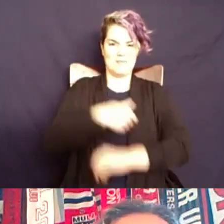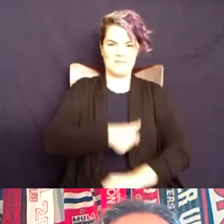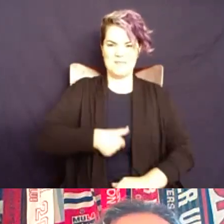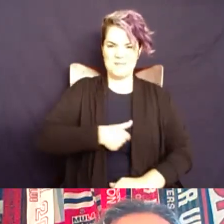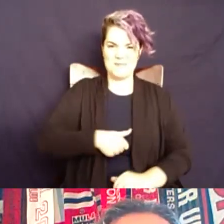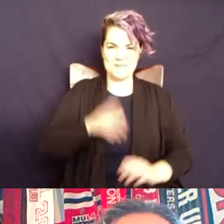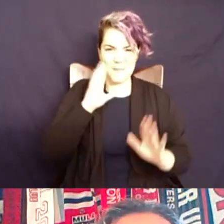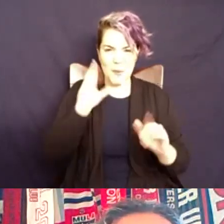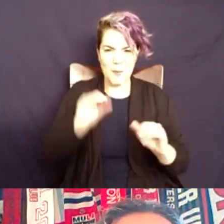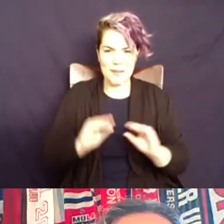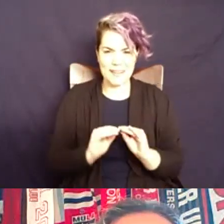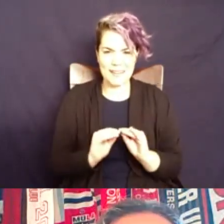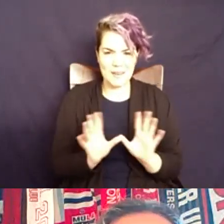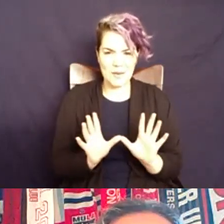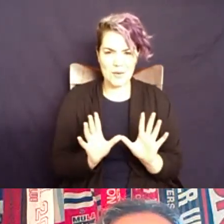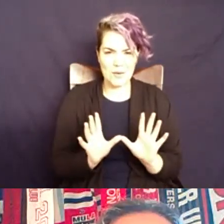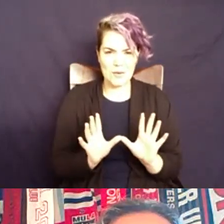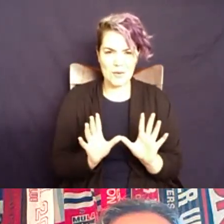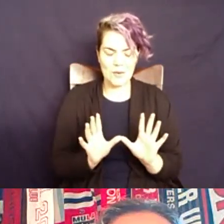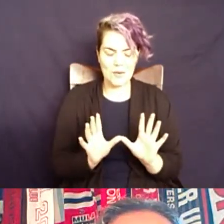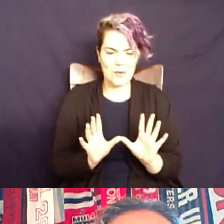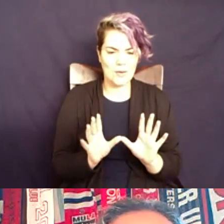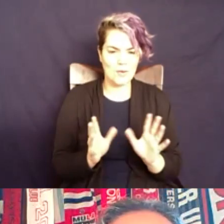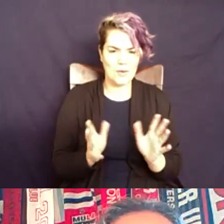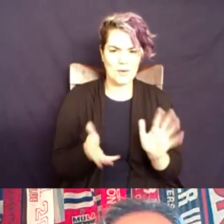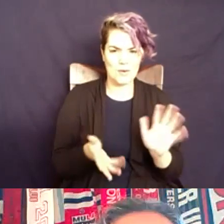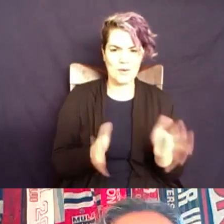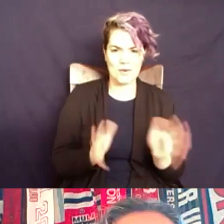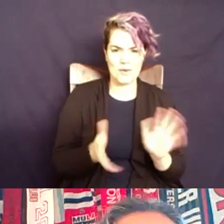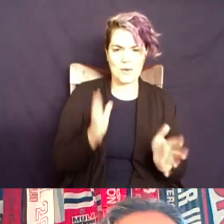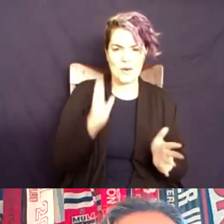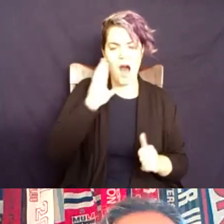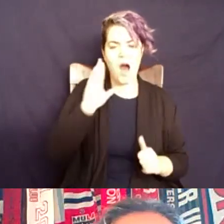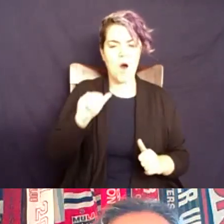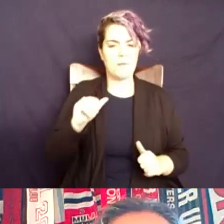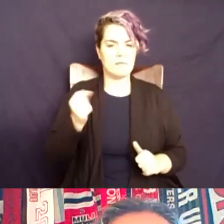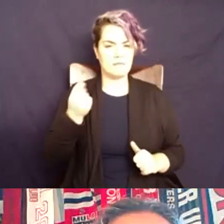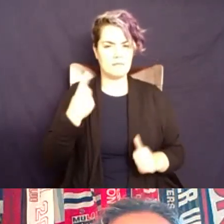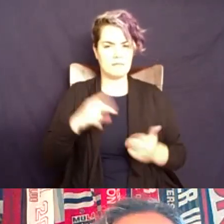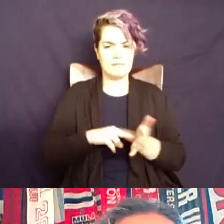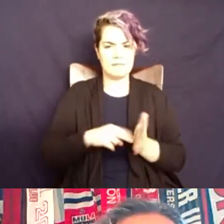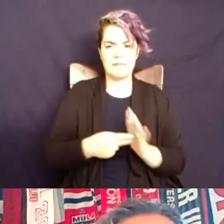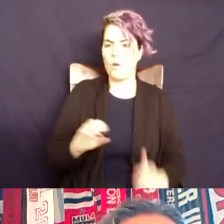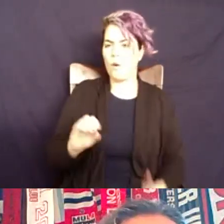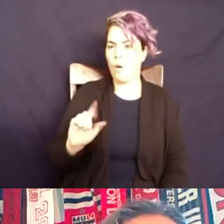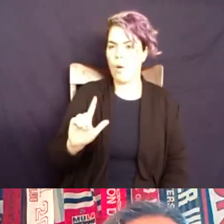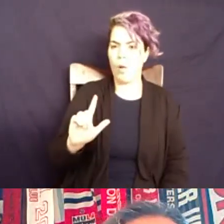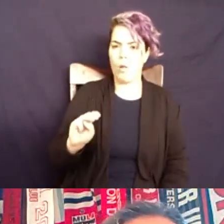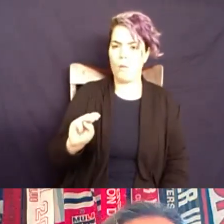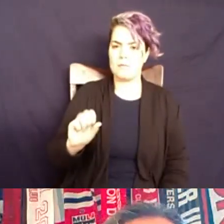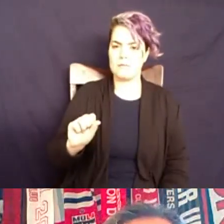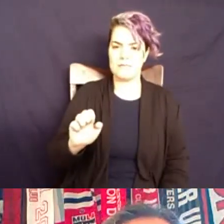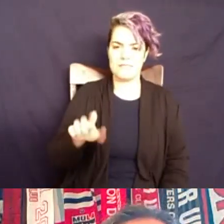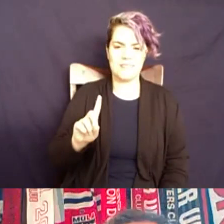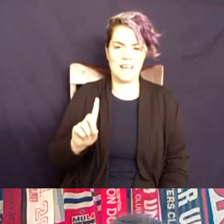hopefully people now understand what we mean when we talk about the Olmstead decision. Thank you,